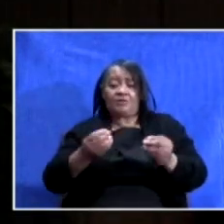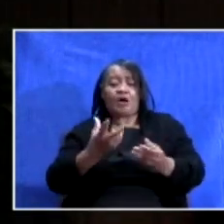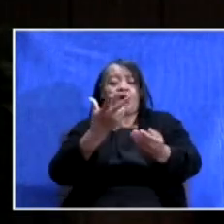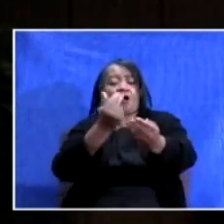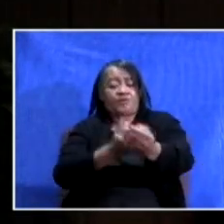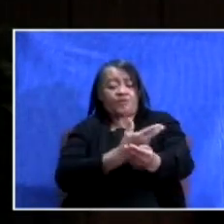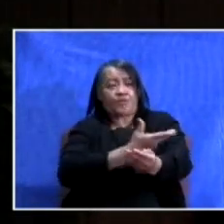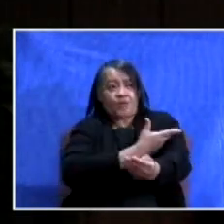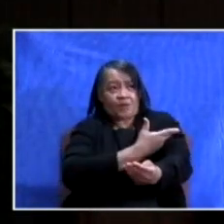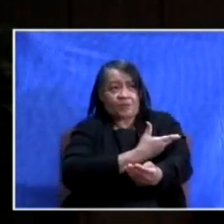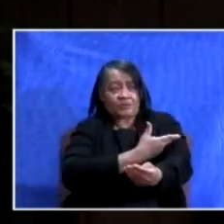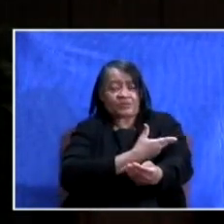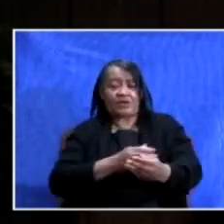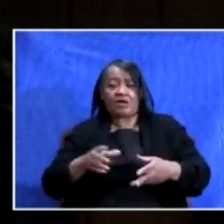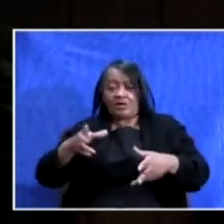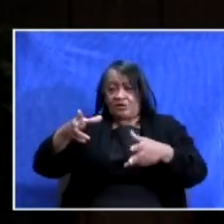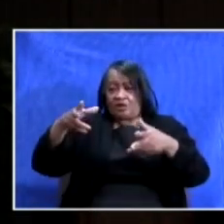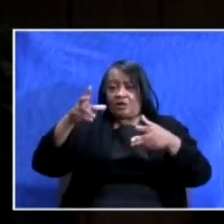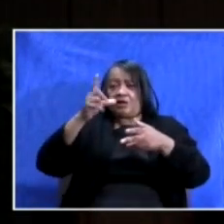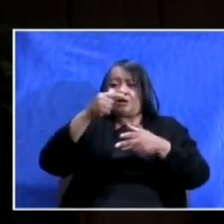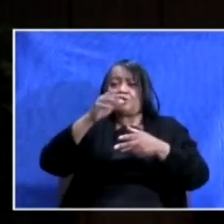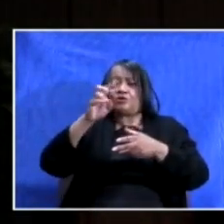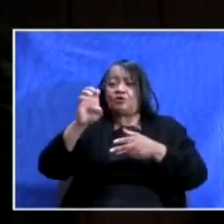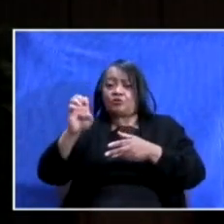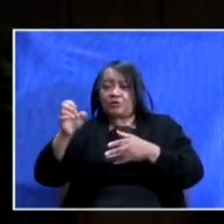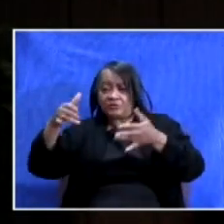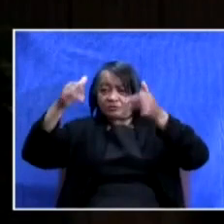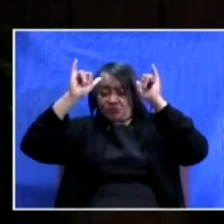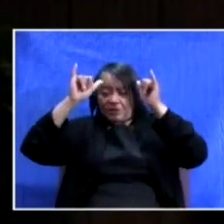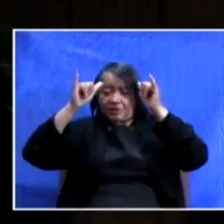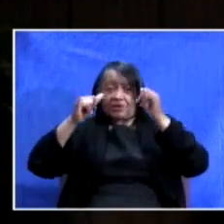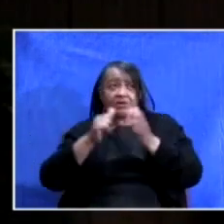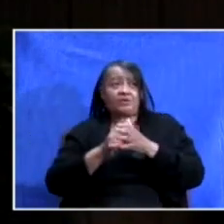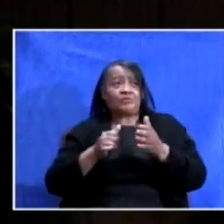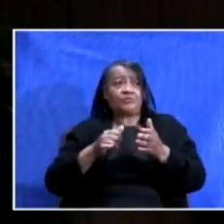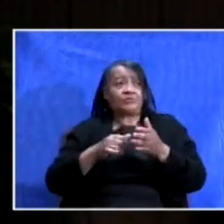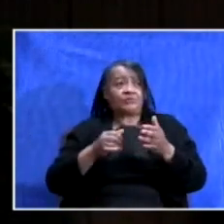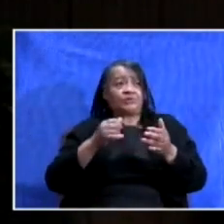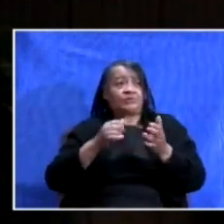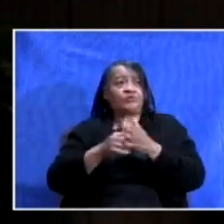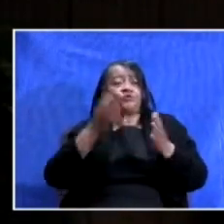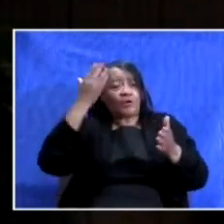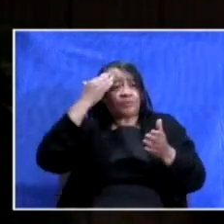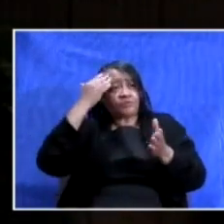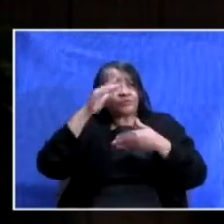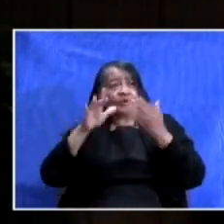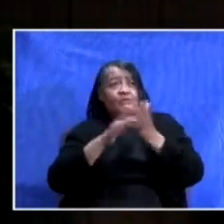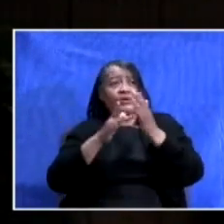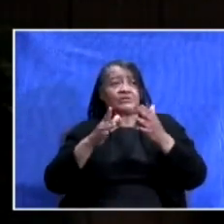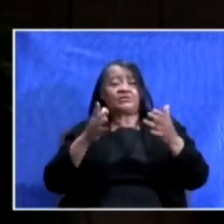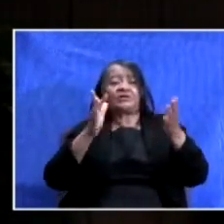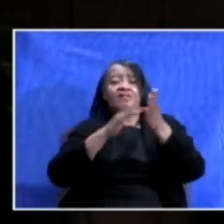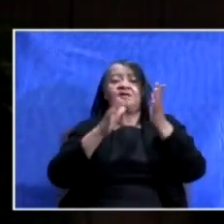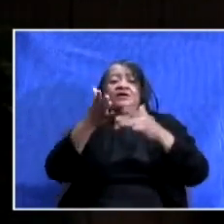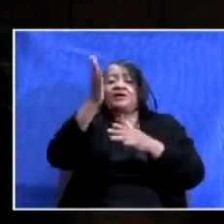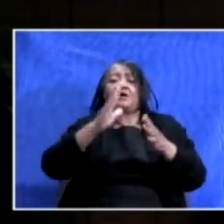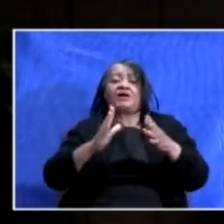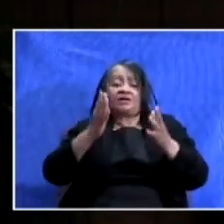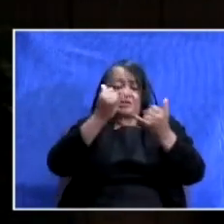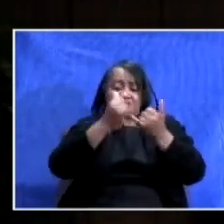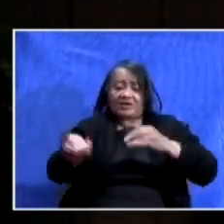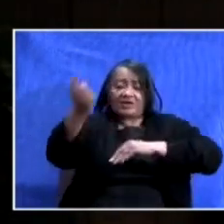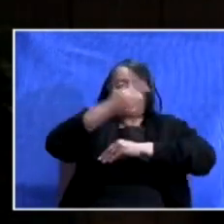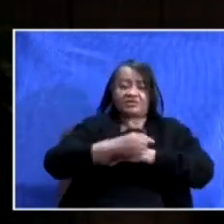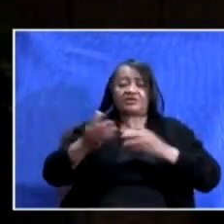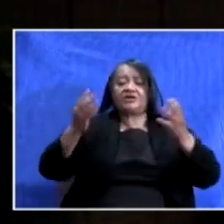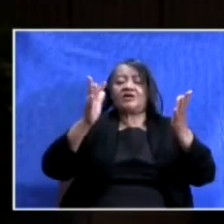sheep and the goats. He says, in the last day, you know the story, God will separate the